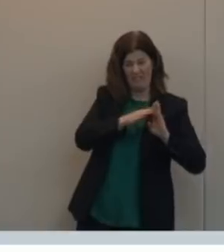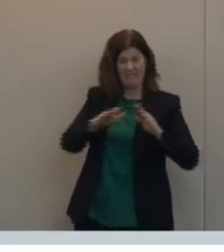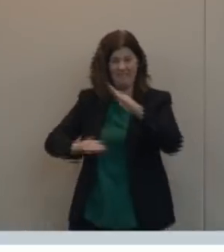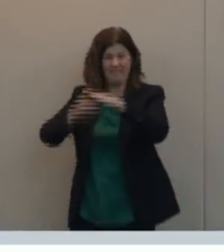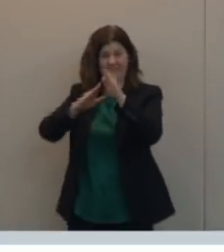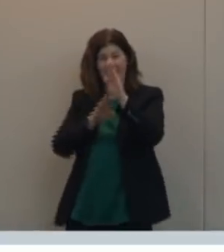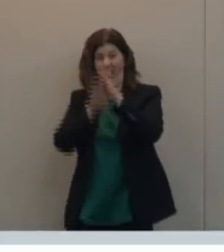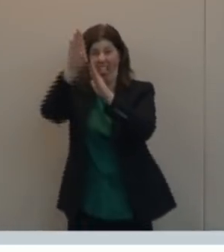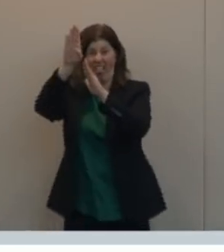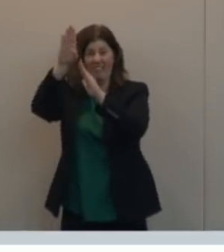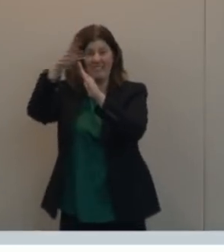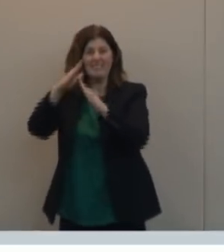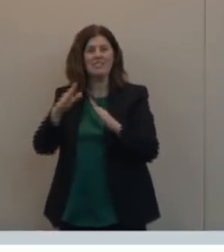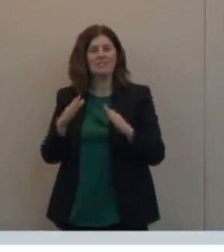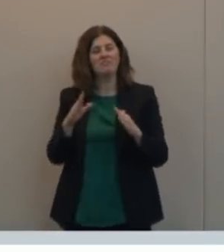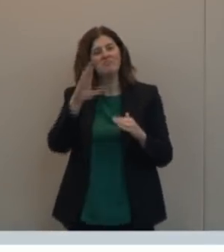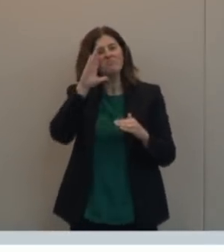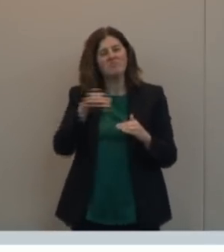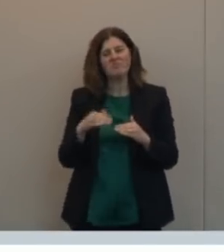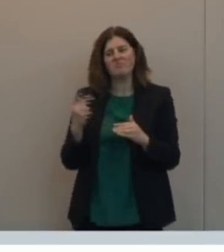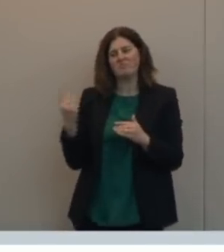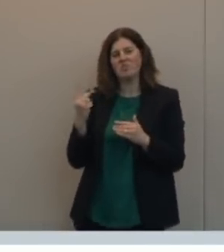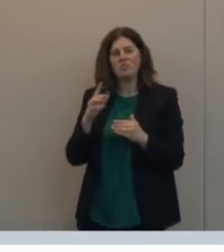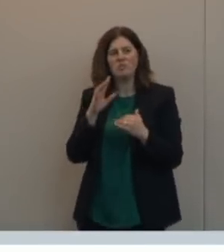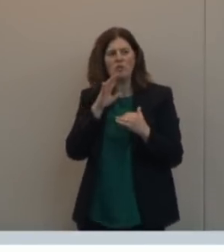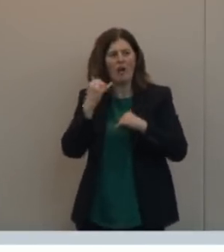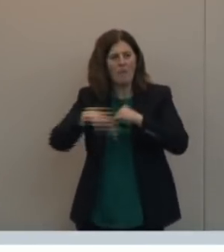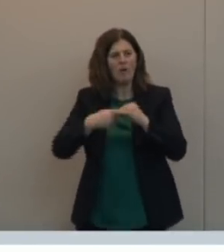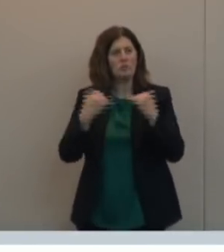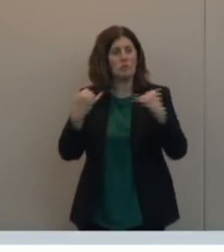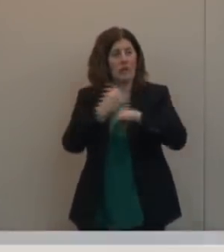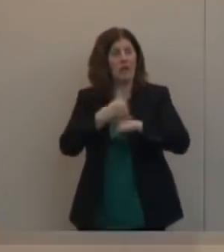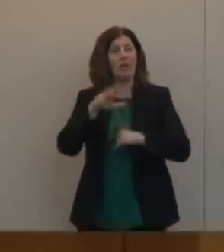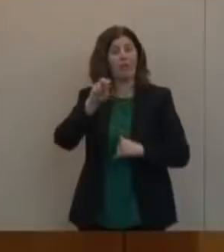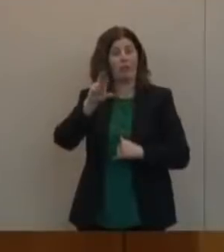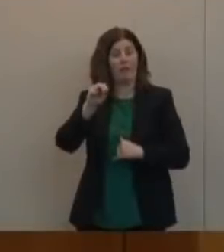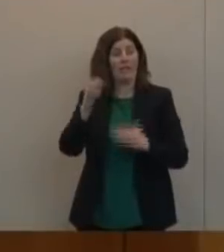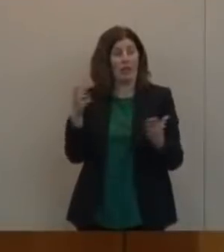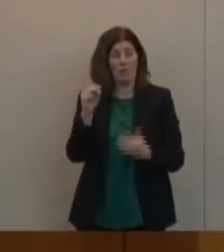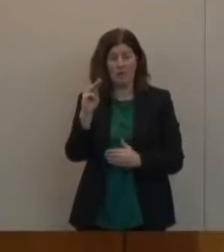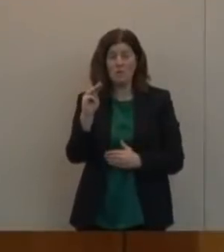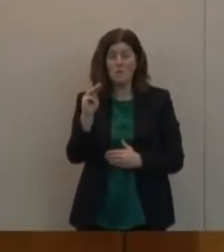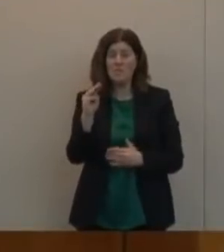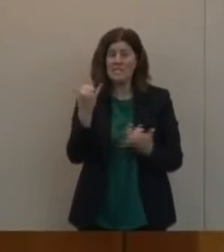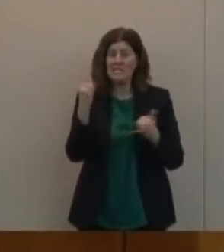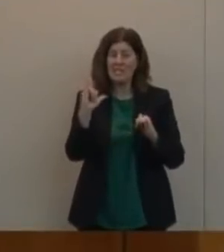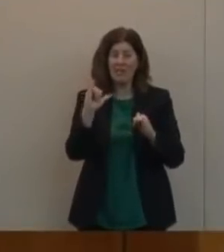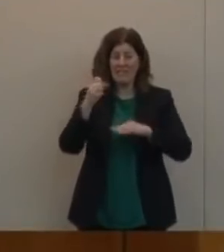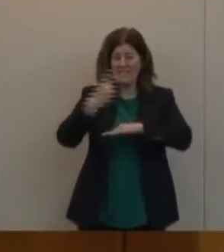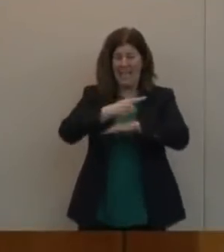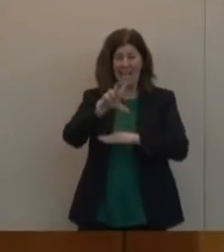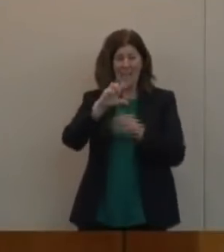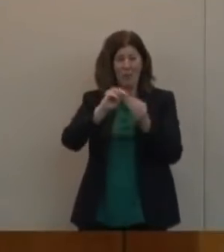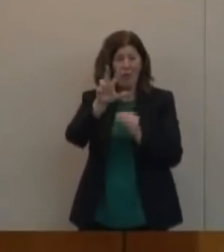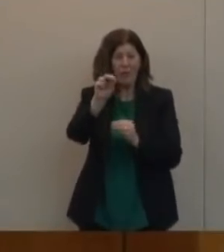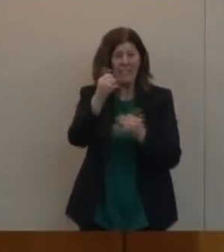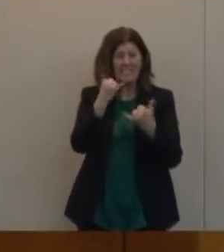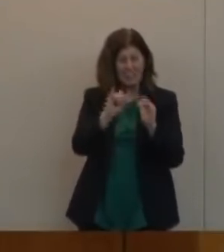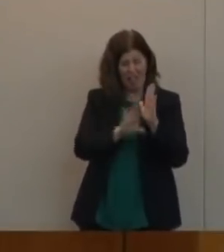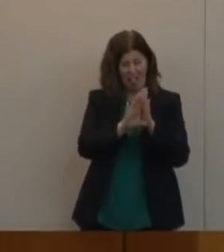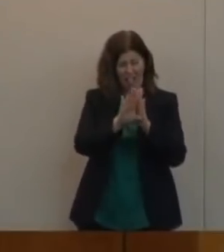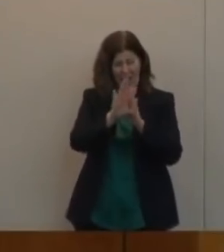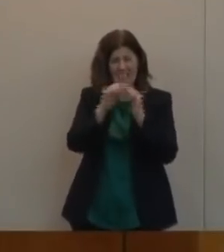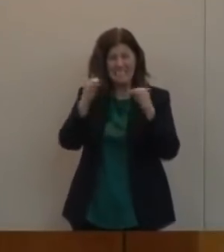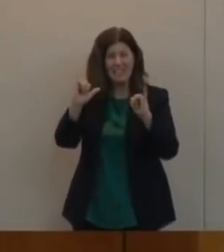today about how today is day 30 for COVID here in New Mexico, and that is still early, and because of the efforts